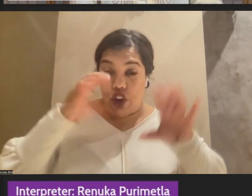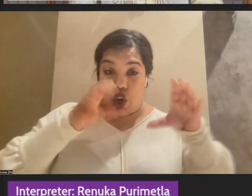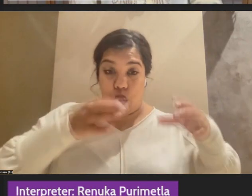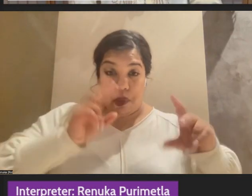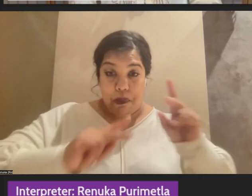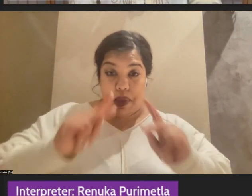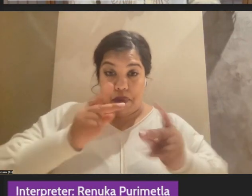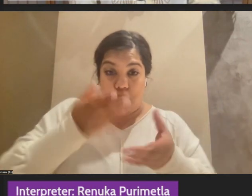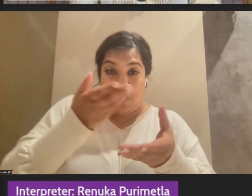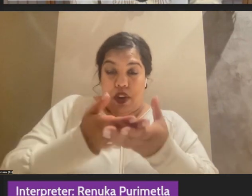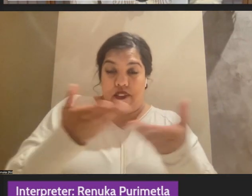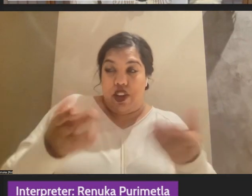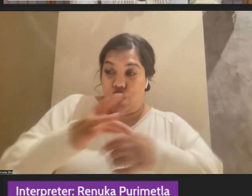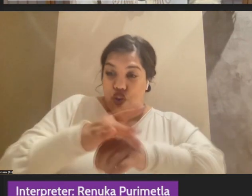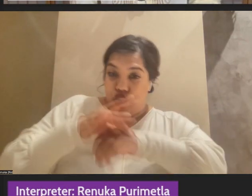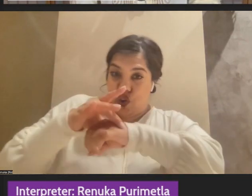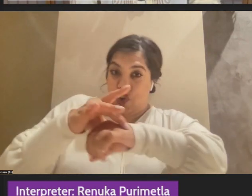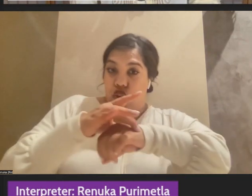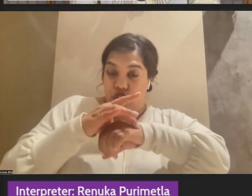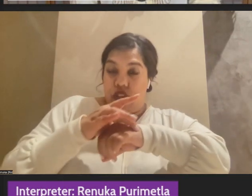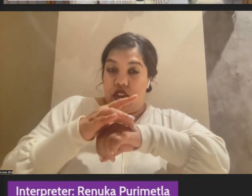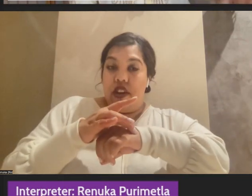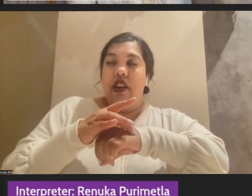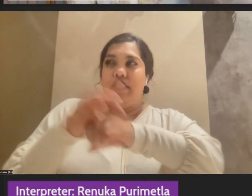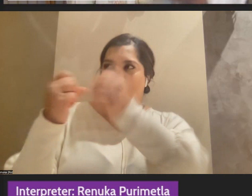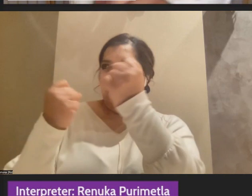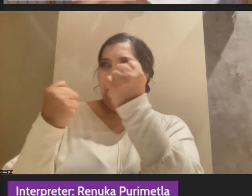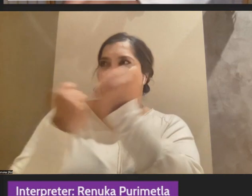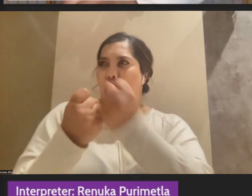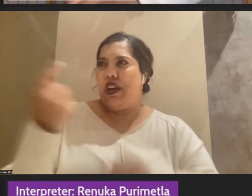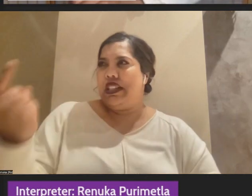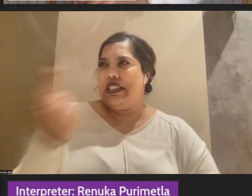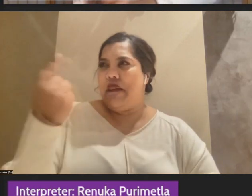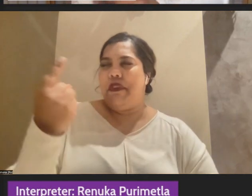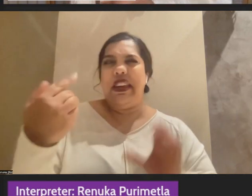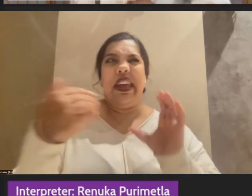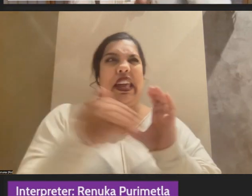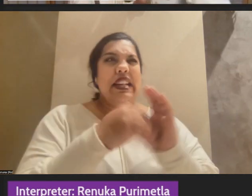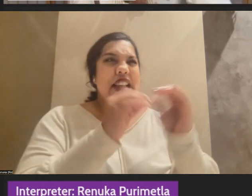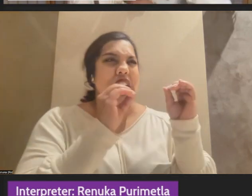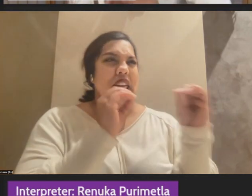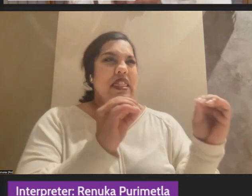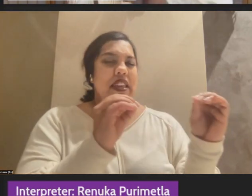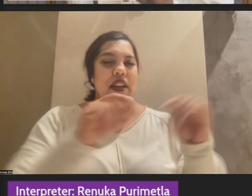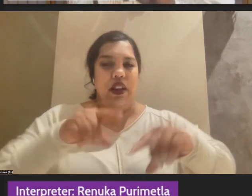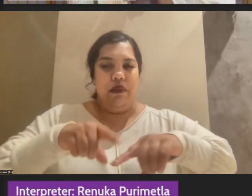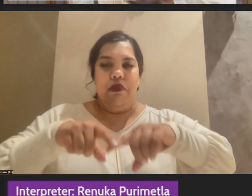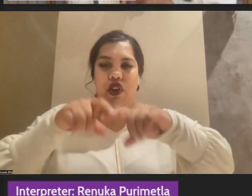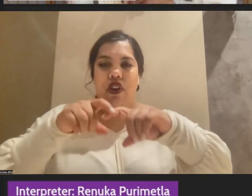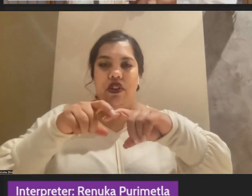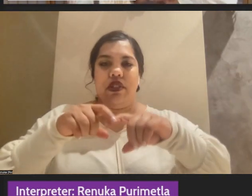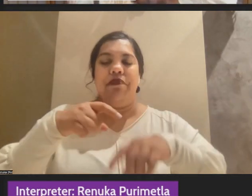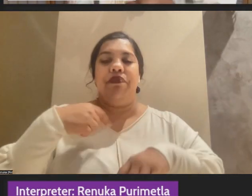were for something and against nothing. Pause. This has often been used